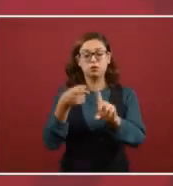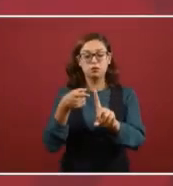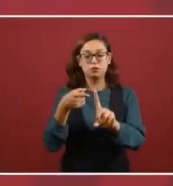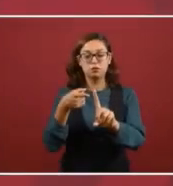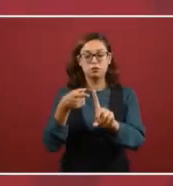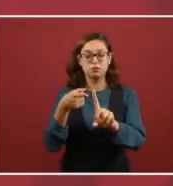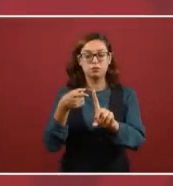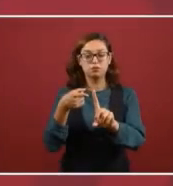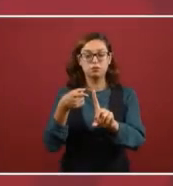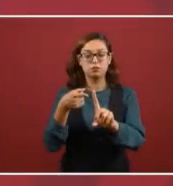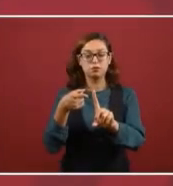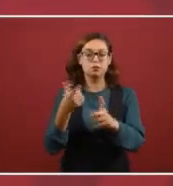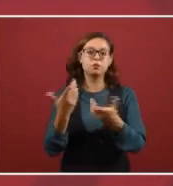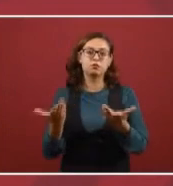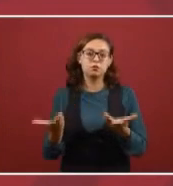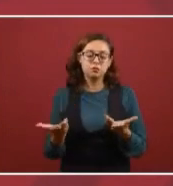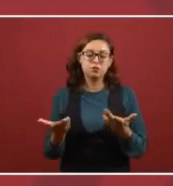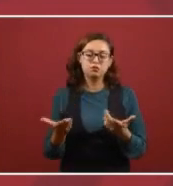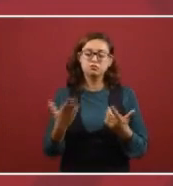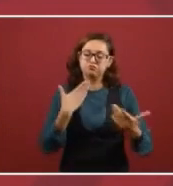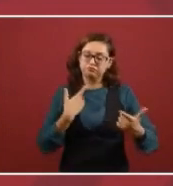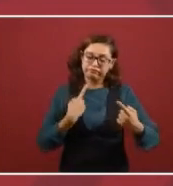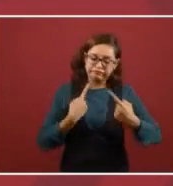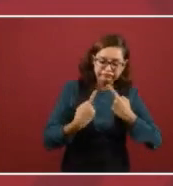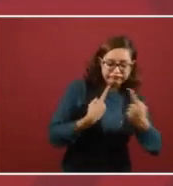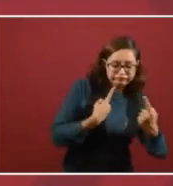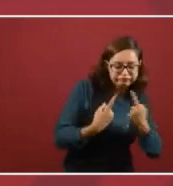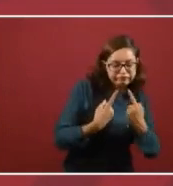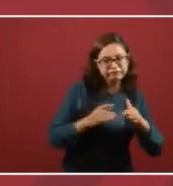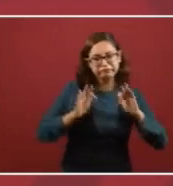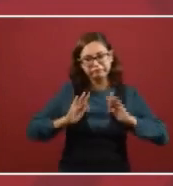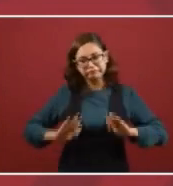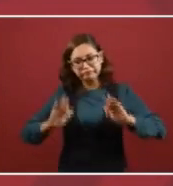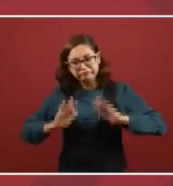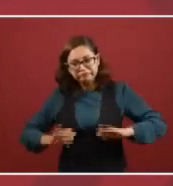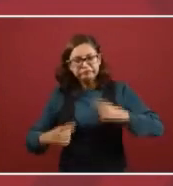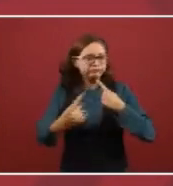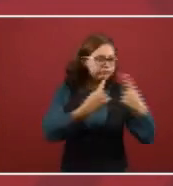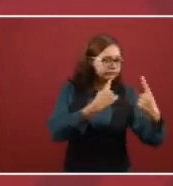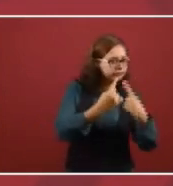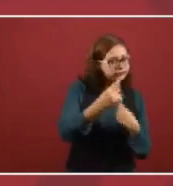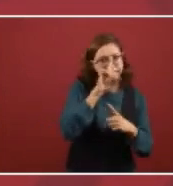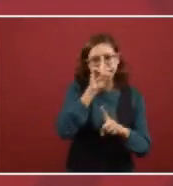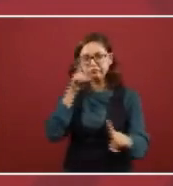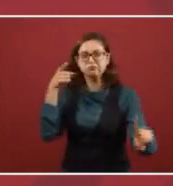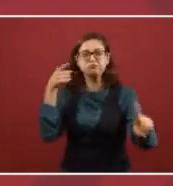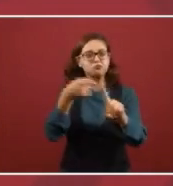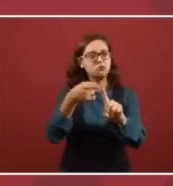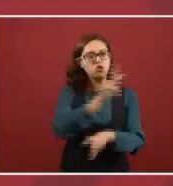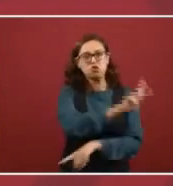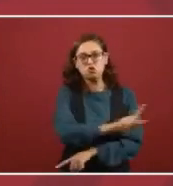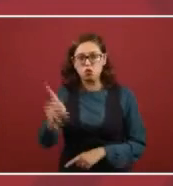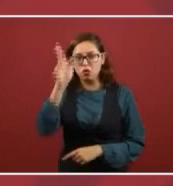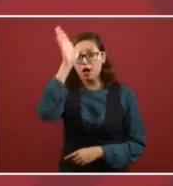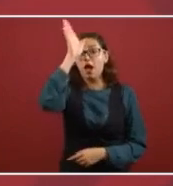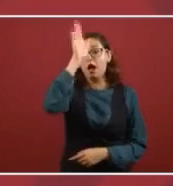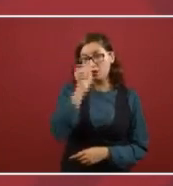via dialogue and to come to an agreement in